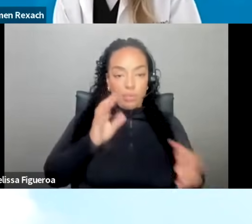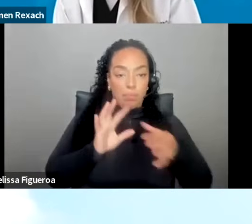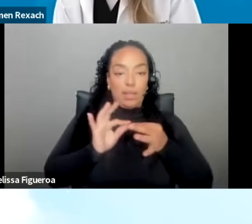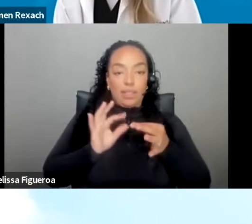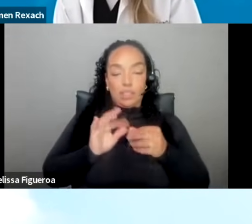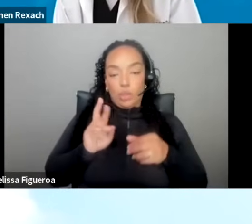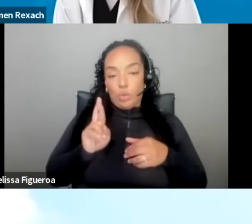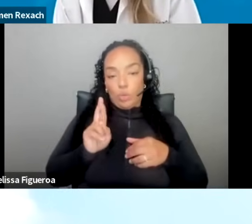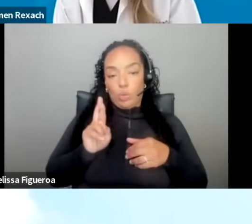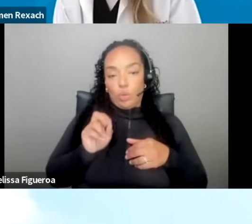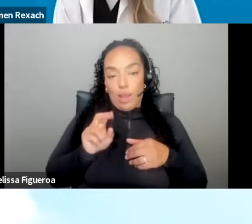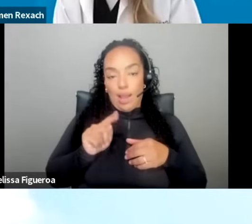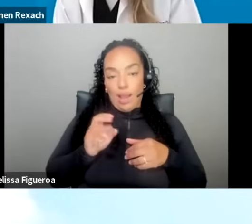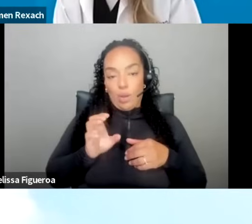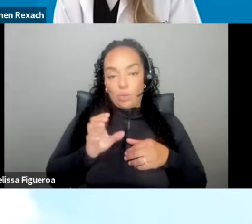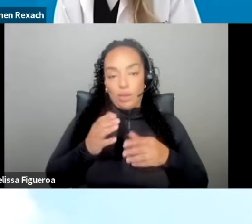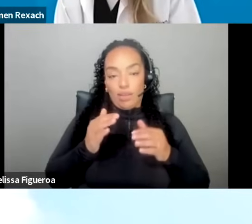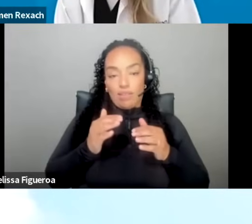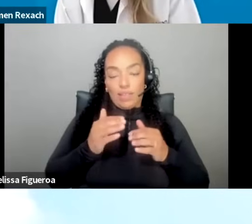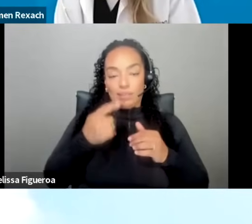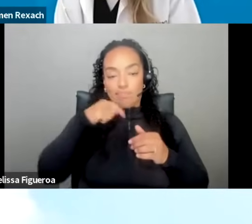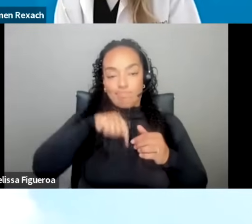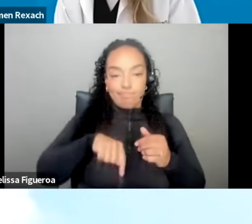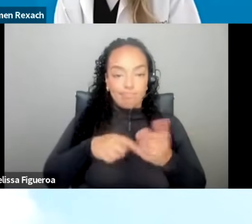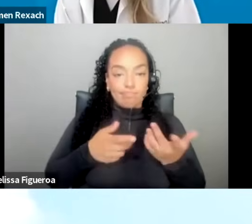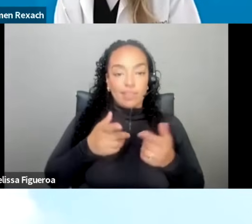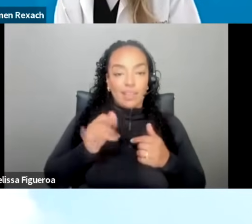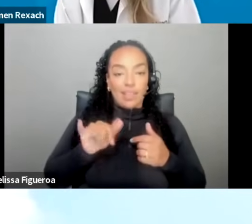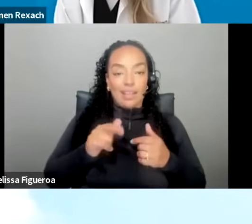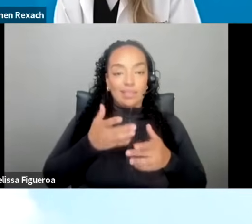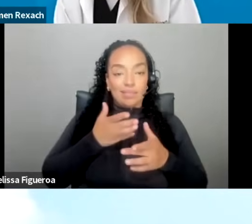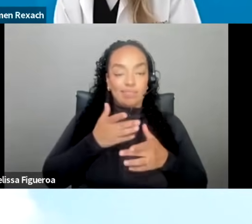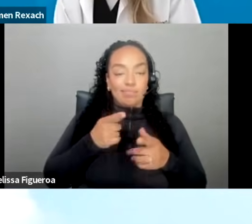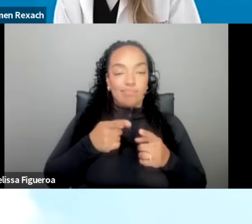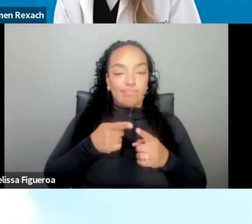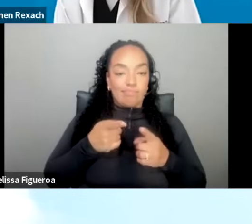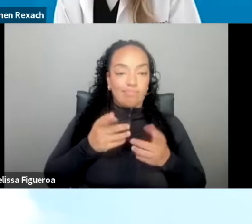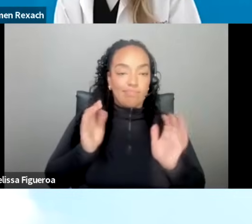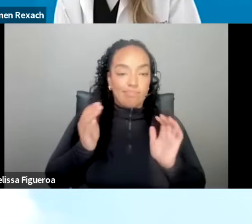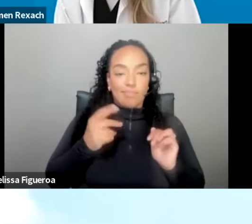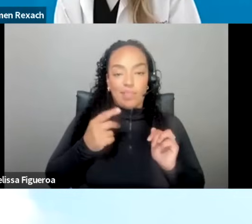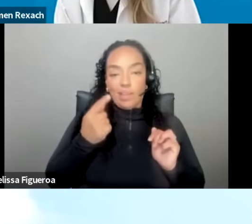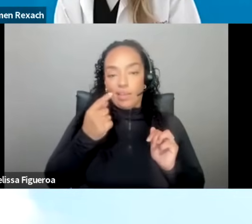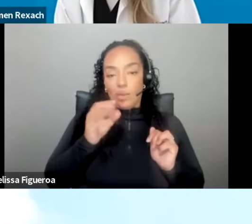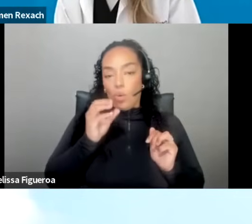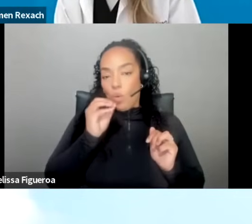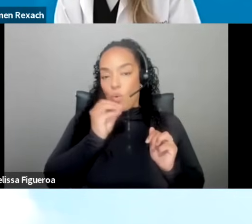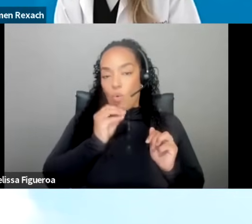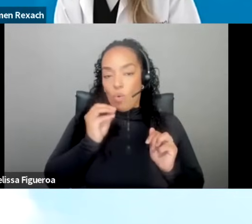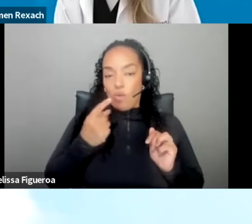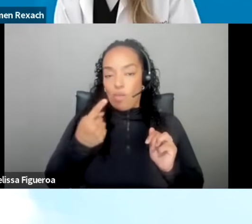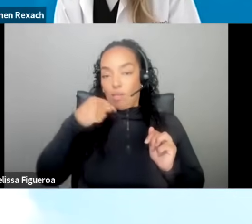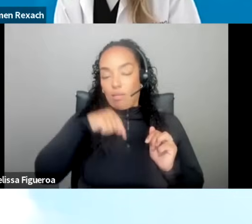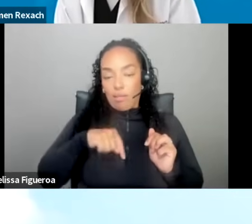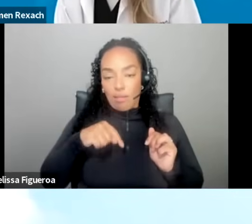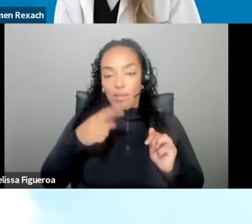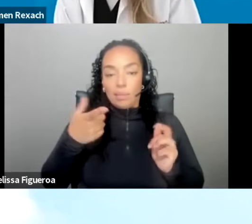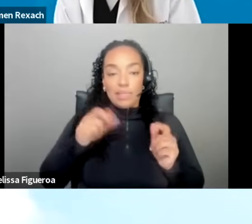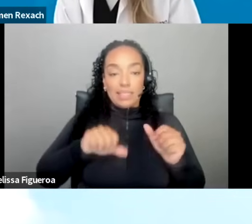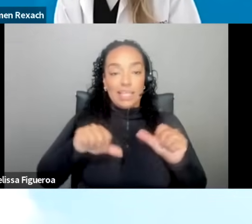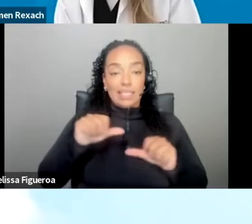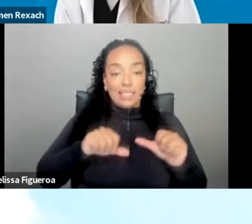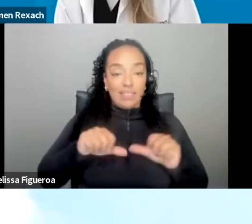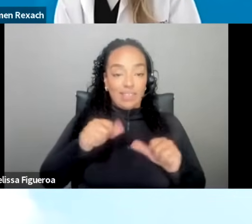of ingestion and that versus an oral route. That is one of those scientific gaps we would like to have some more information